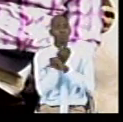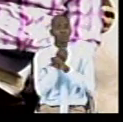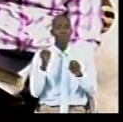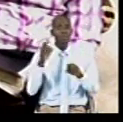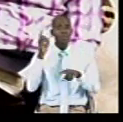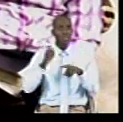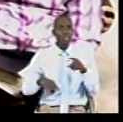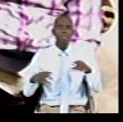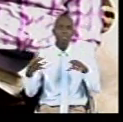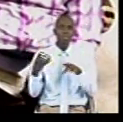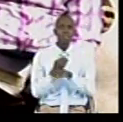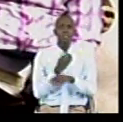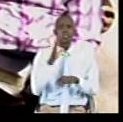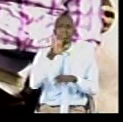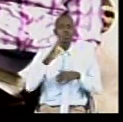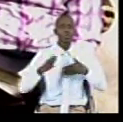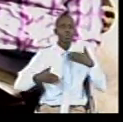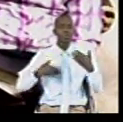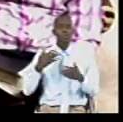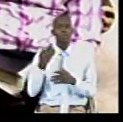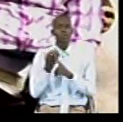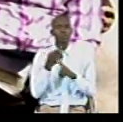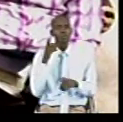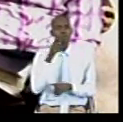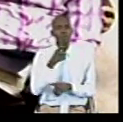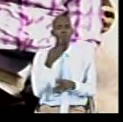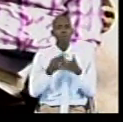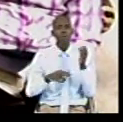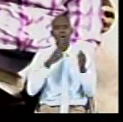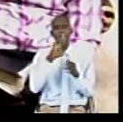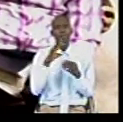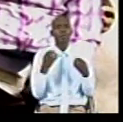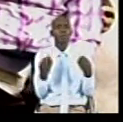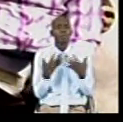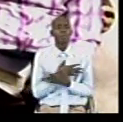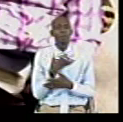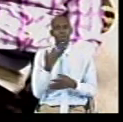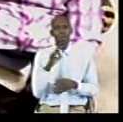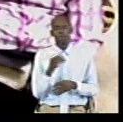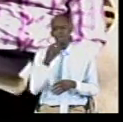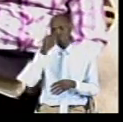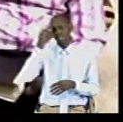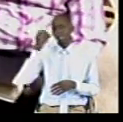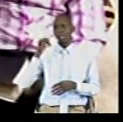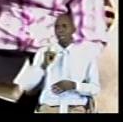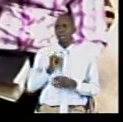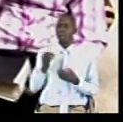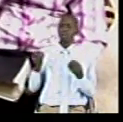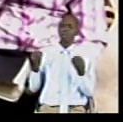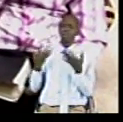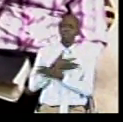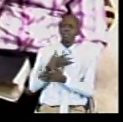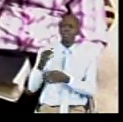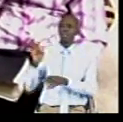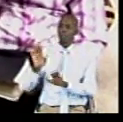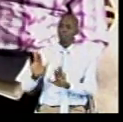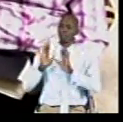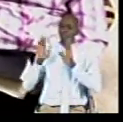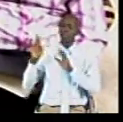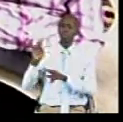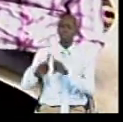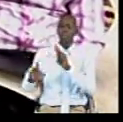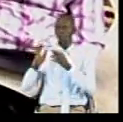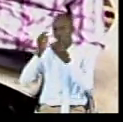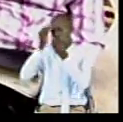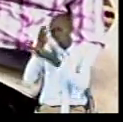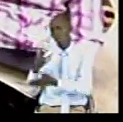from you. What are we afraid of? He said, "Because I fear the people and obeyed their voice." That